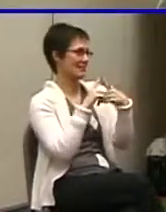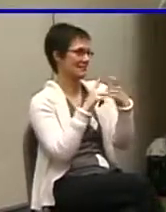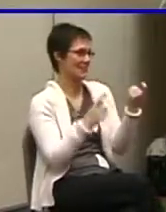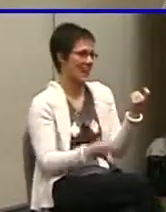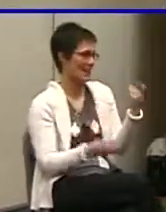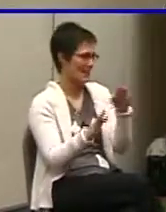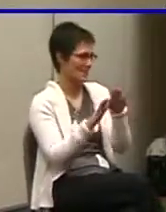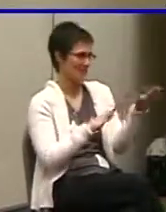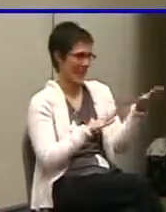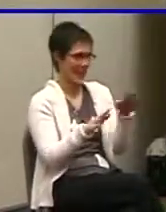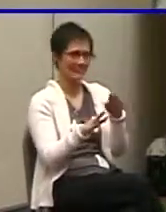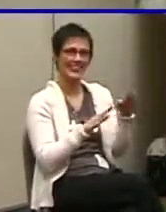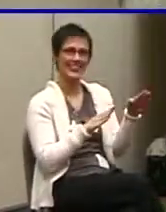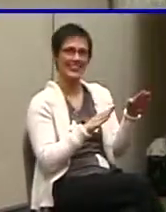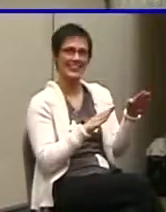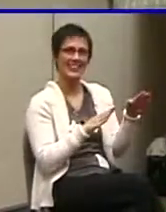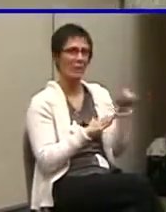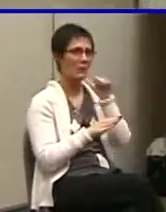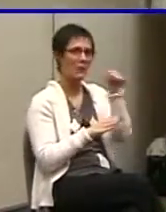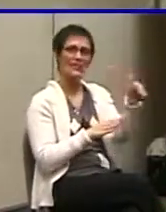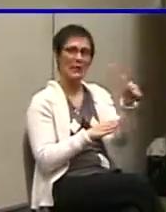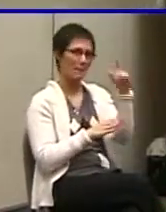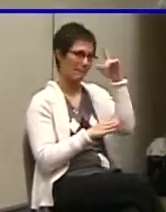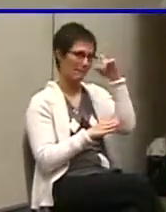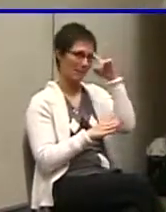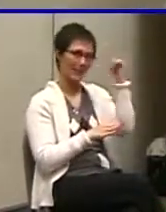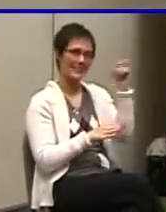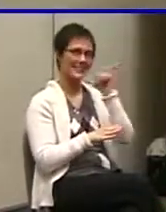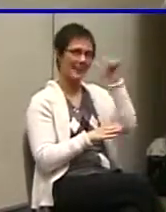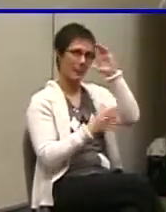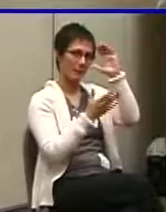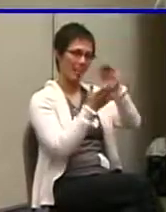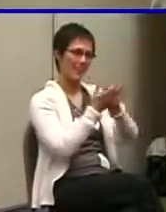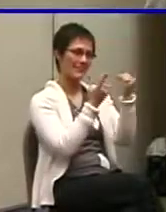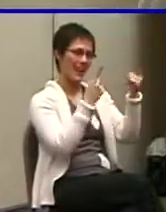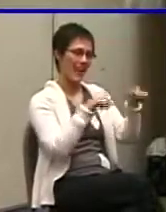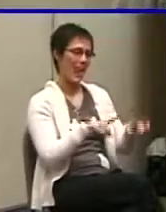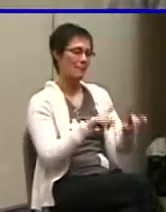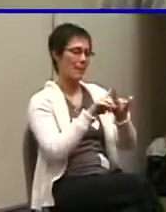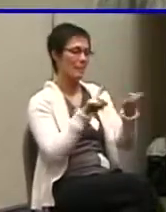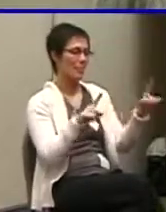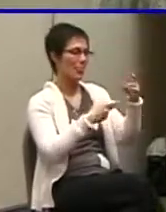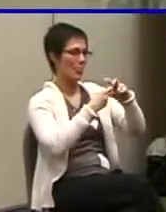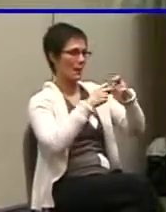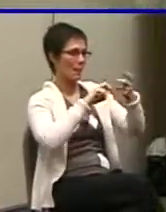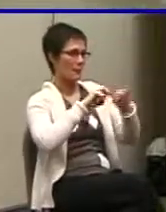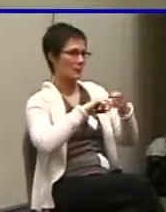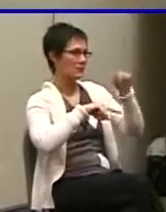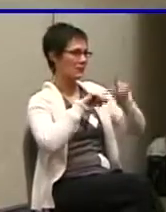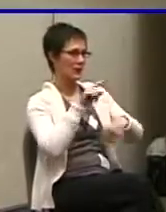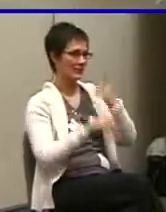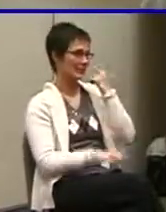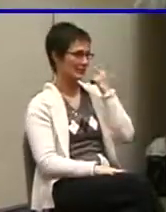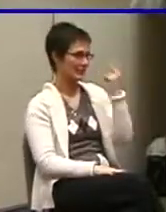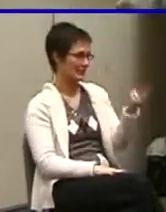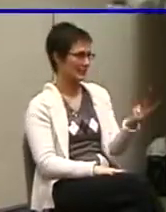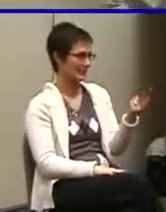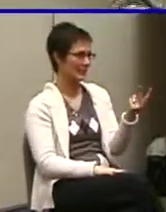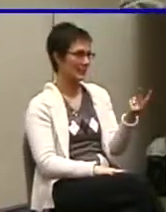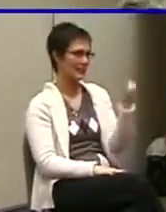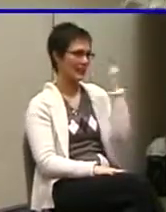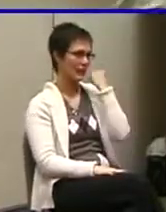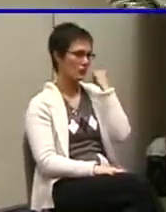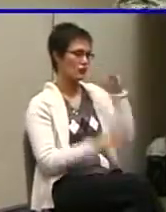it wasn't that Skinner didn't believe things happened internally. The problem was that you couldn't see them. And then if you read Skinner,